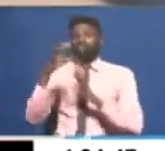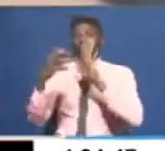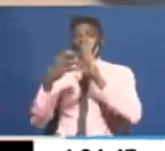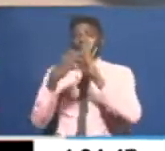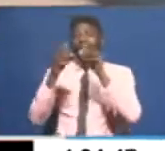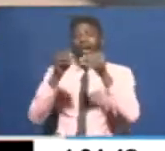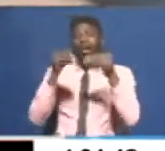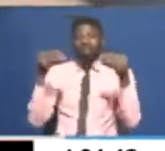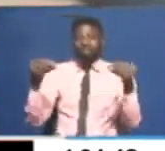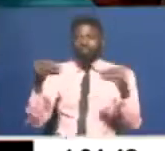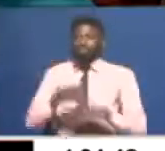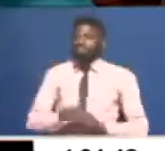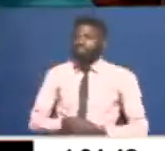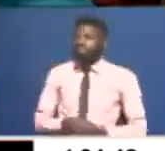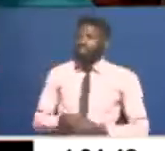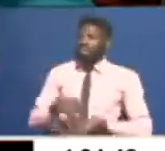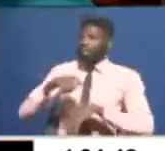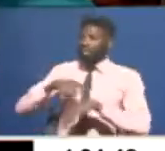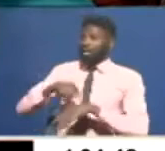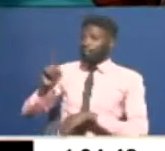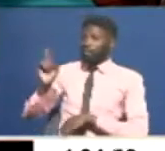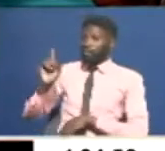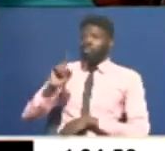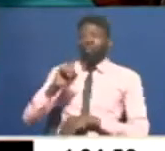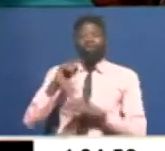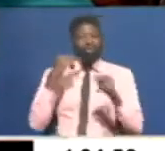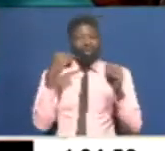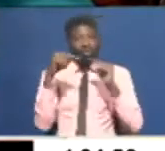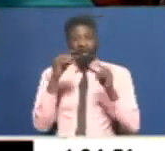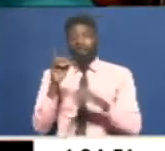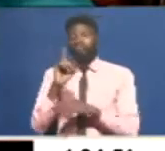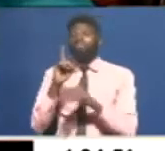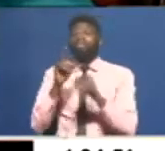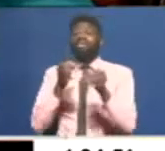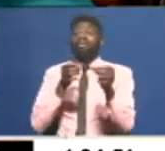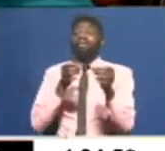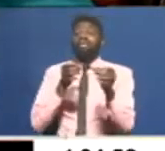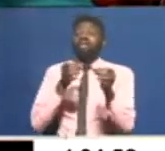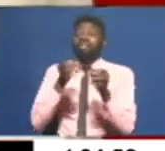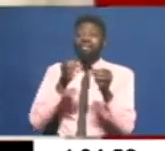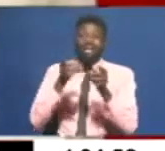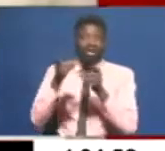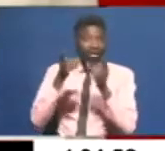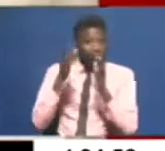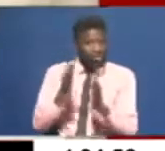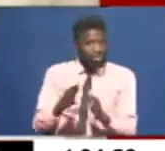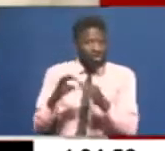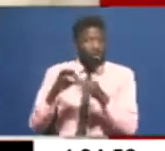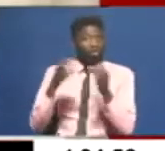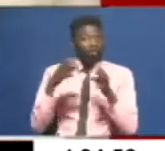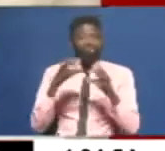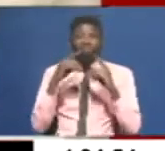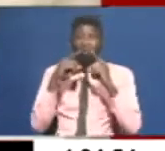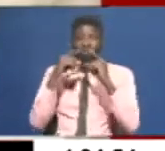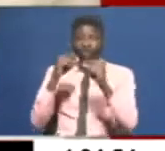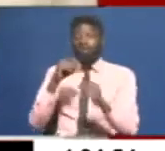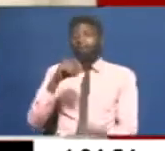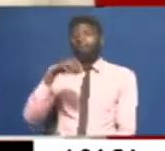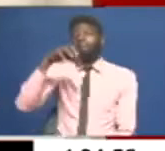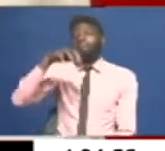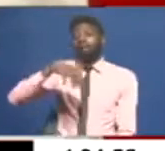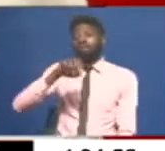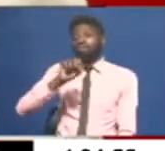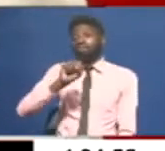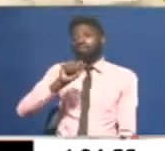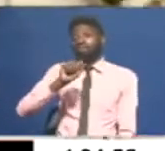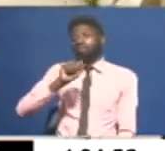Officiating the event at a Nairobi hotel, the Nairobi director for cooperatives in particular pointed out at the matatu SACCOs, which she said was yet to conform